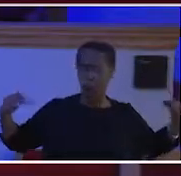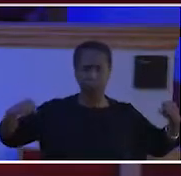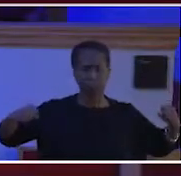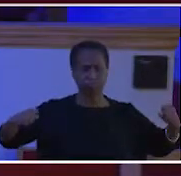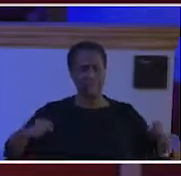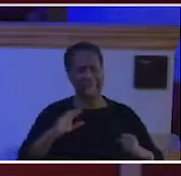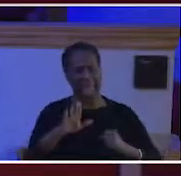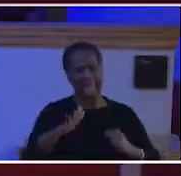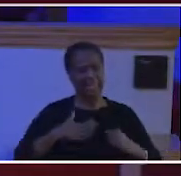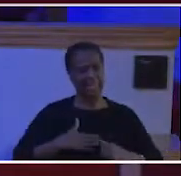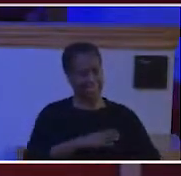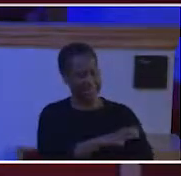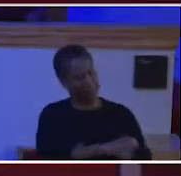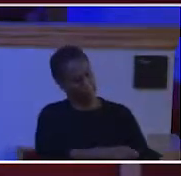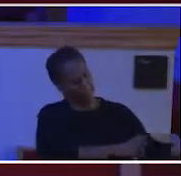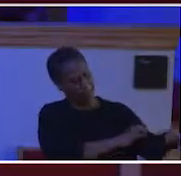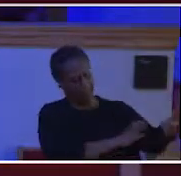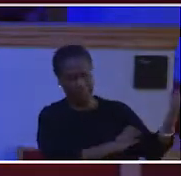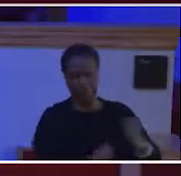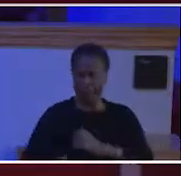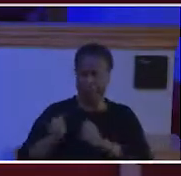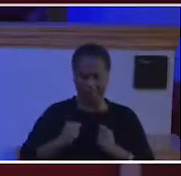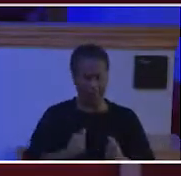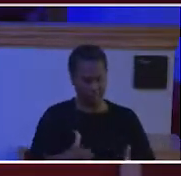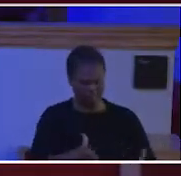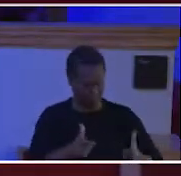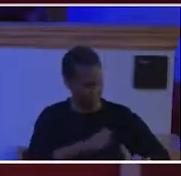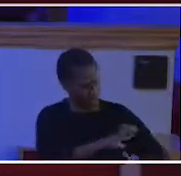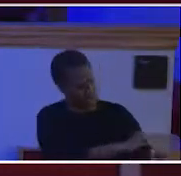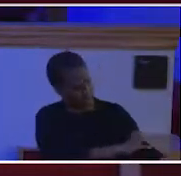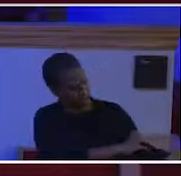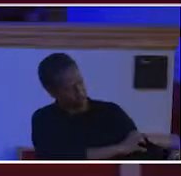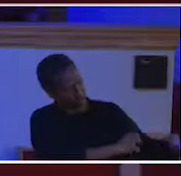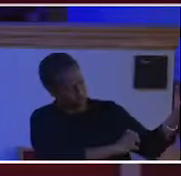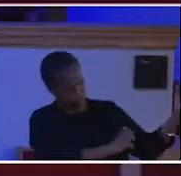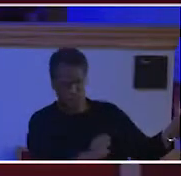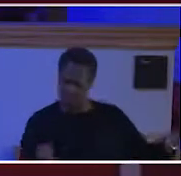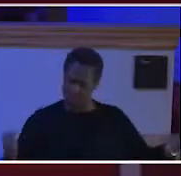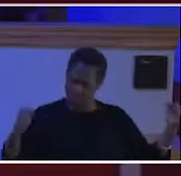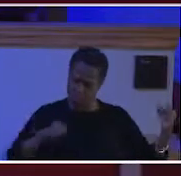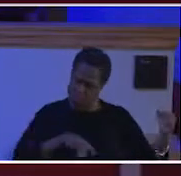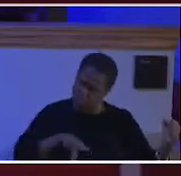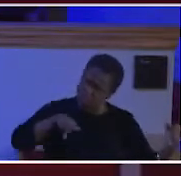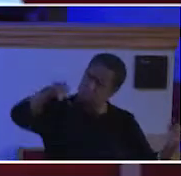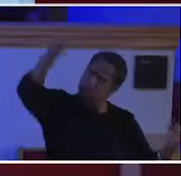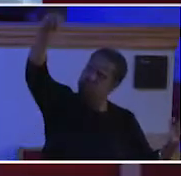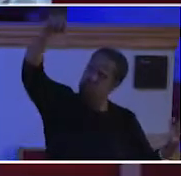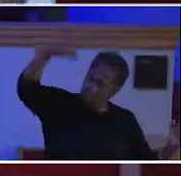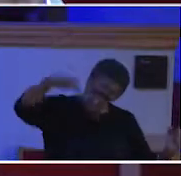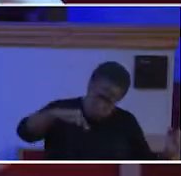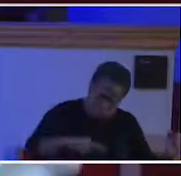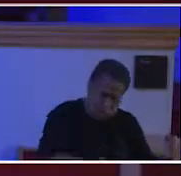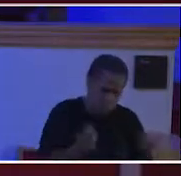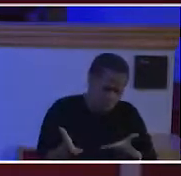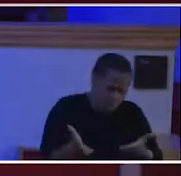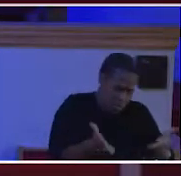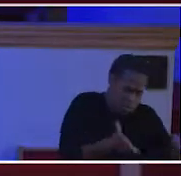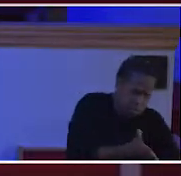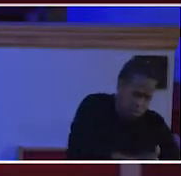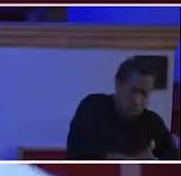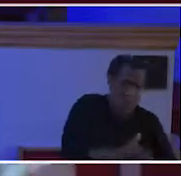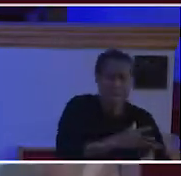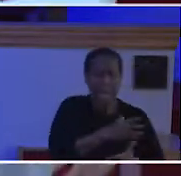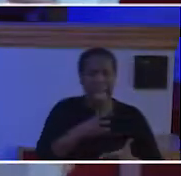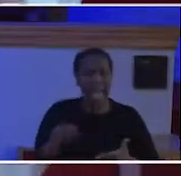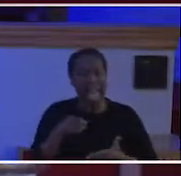and his biceps and his triceps became more muscular, and his